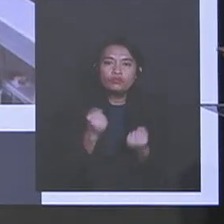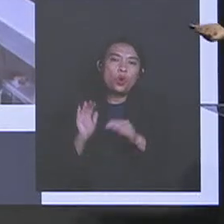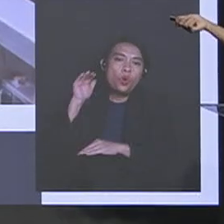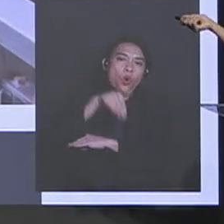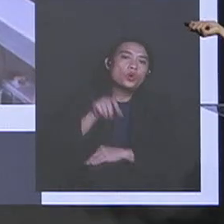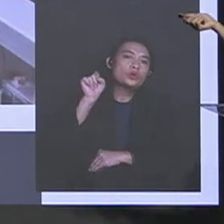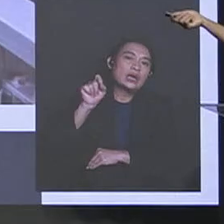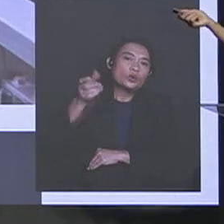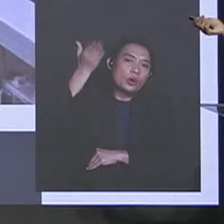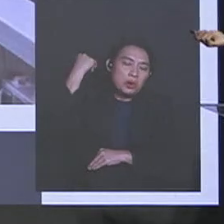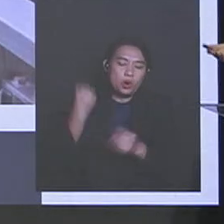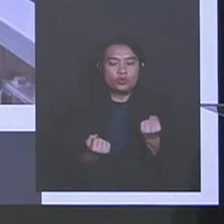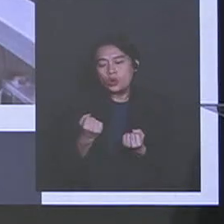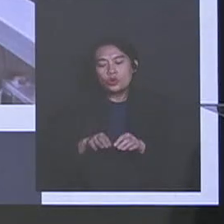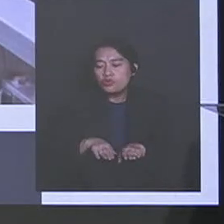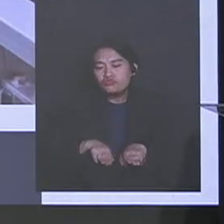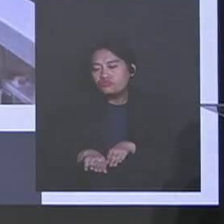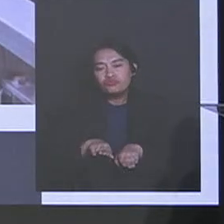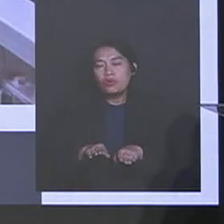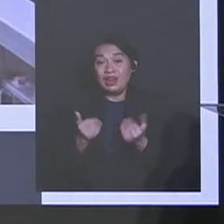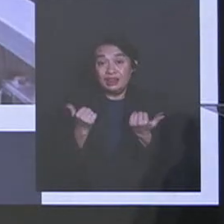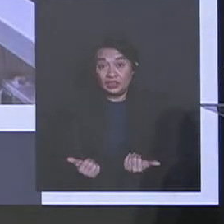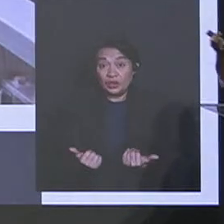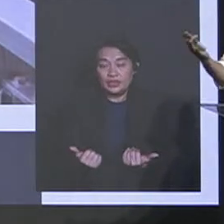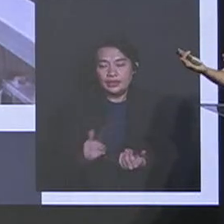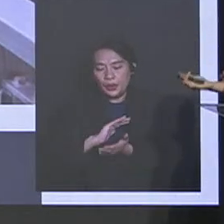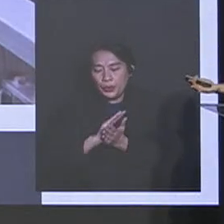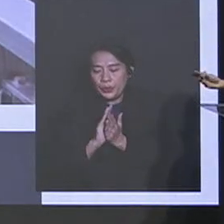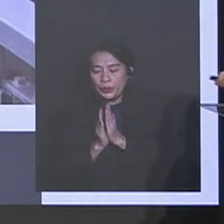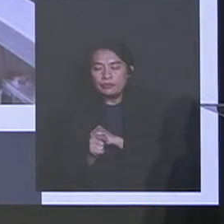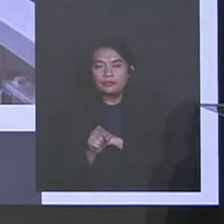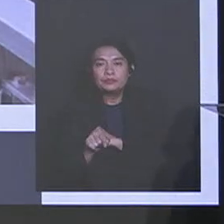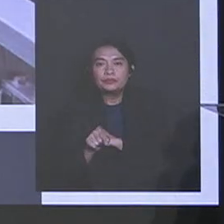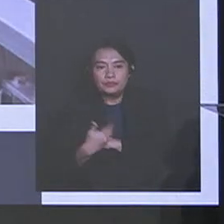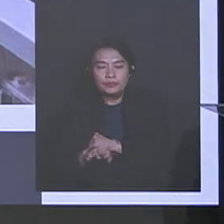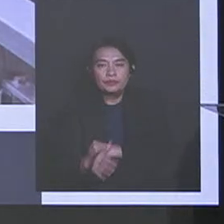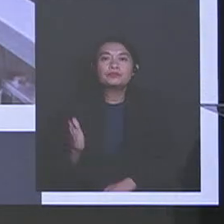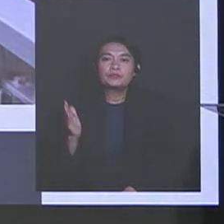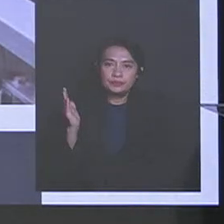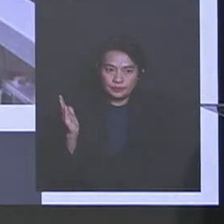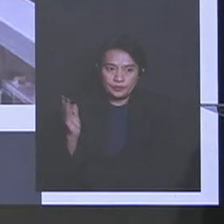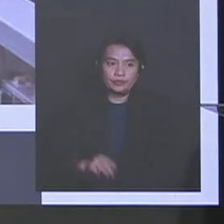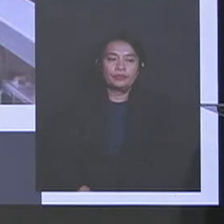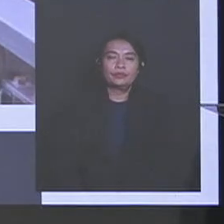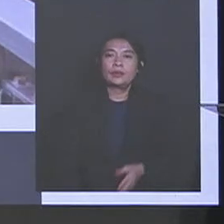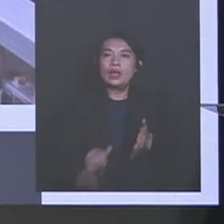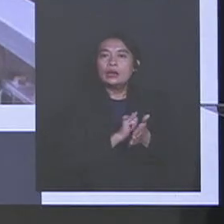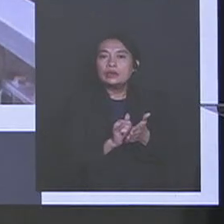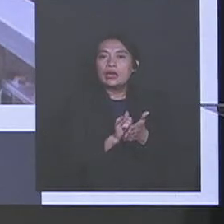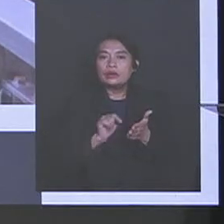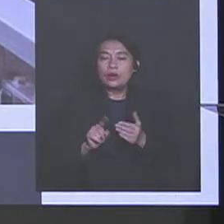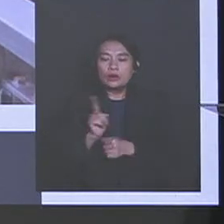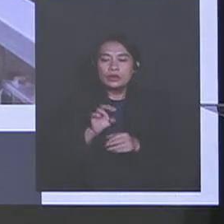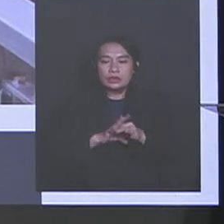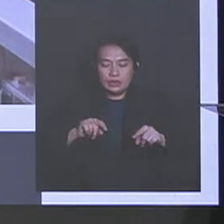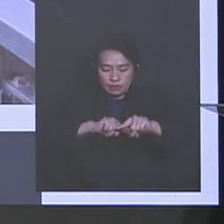And you know, there's often, at least in New York, we have this debate between public versus private. And in New York, it's really, they